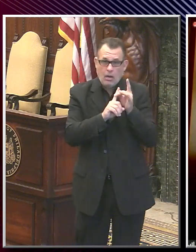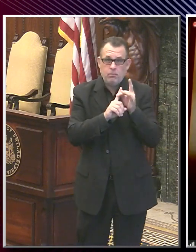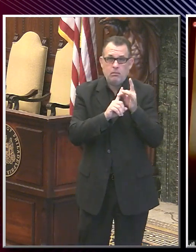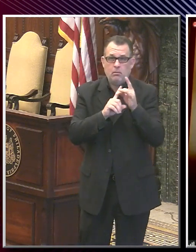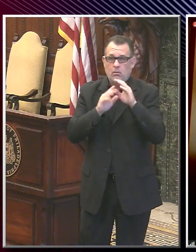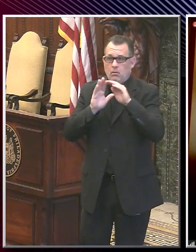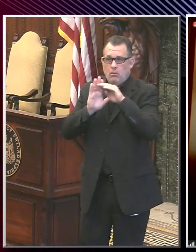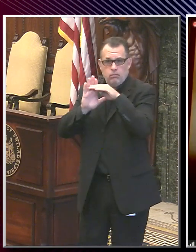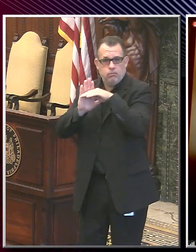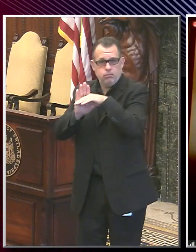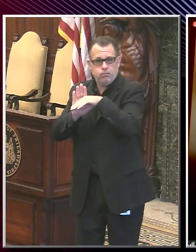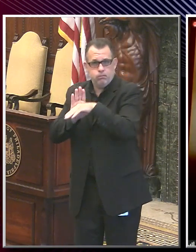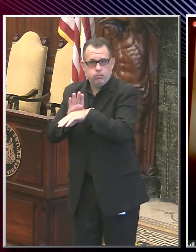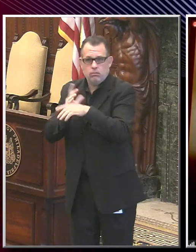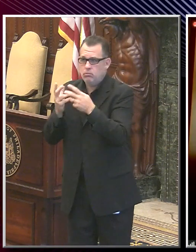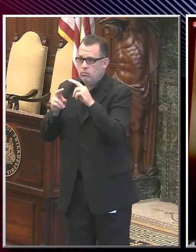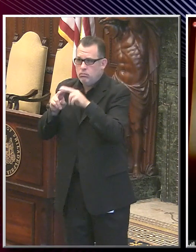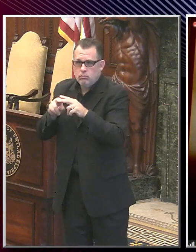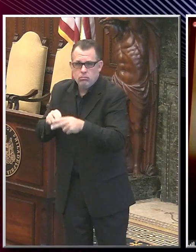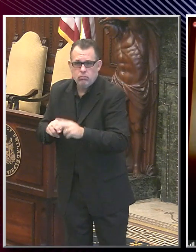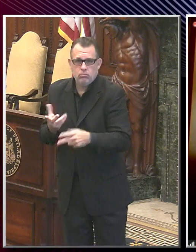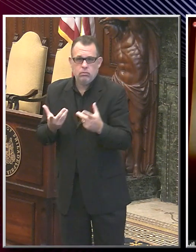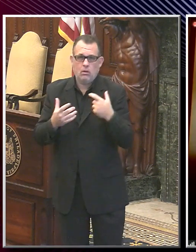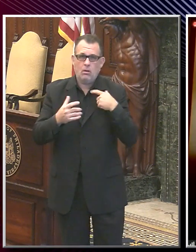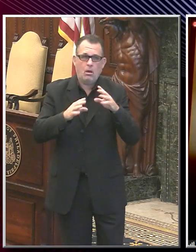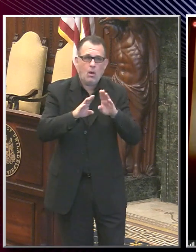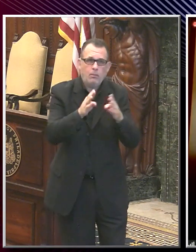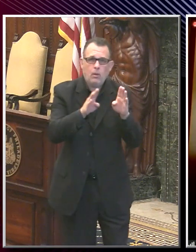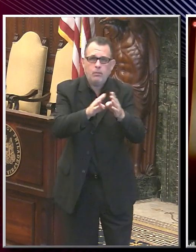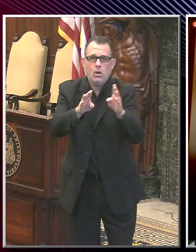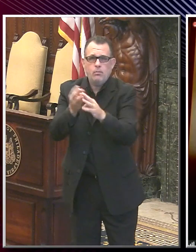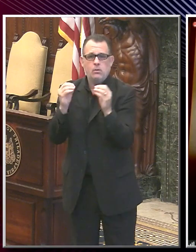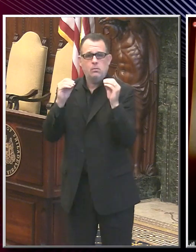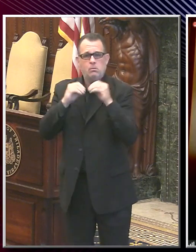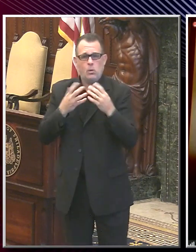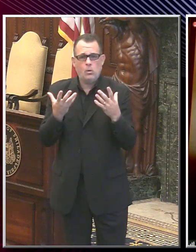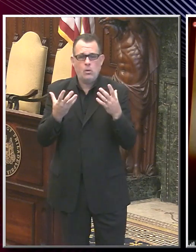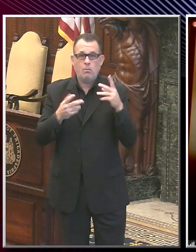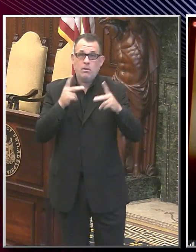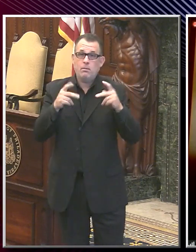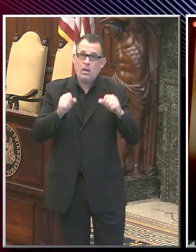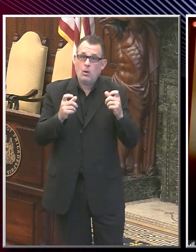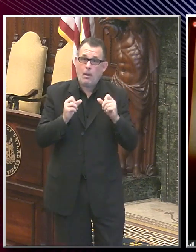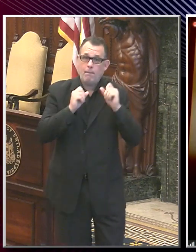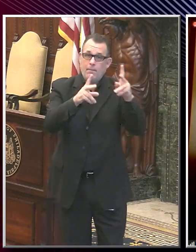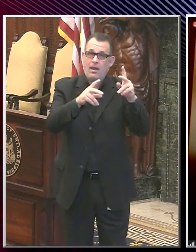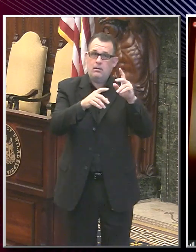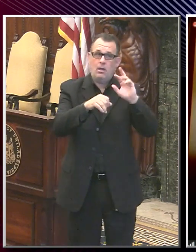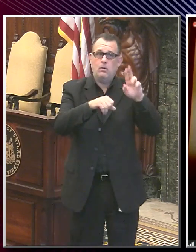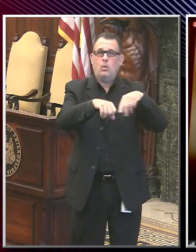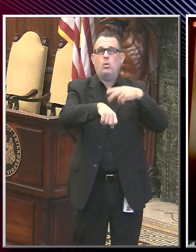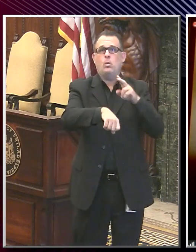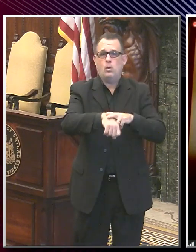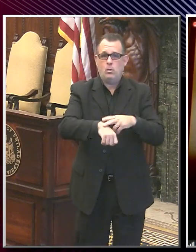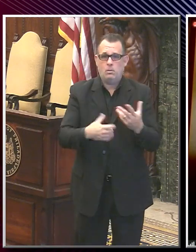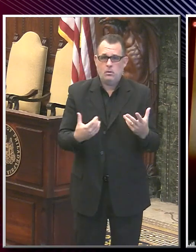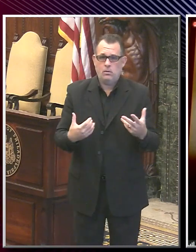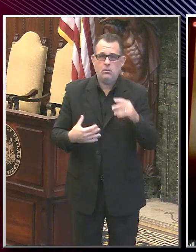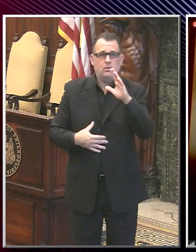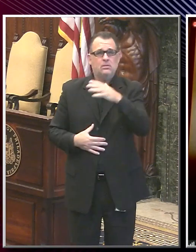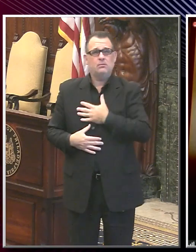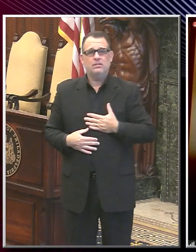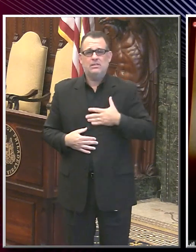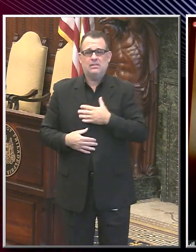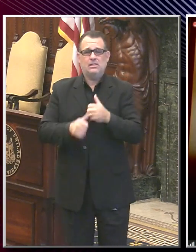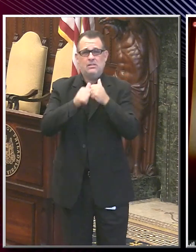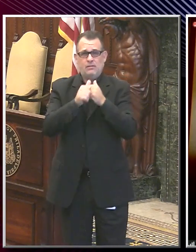start to open up more and more things and get ourselves back to a somewhat new normal. So please, I beg you to follow the rules. Now I